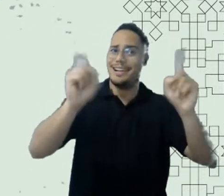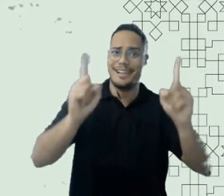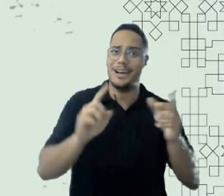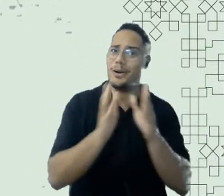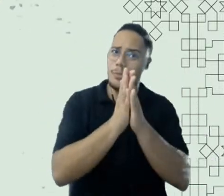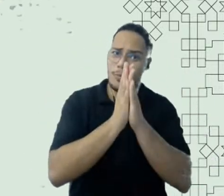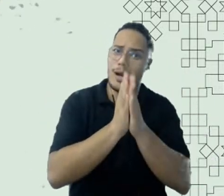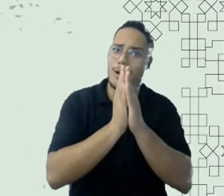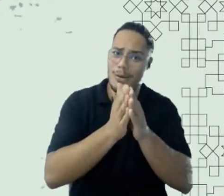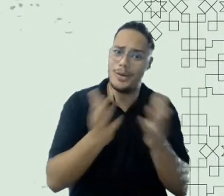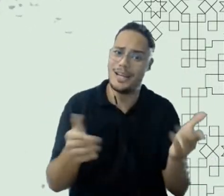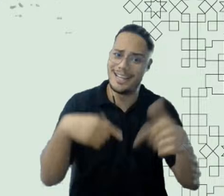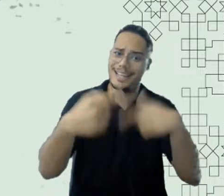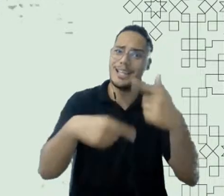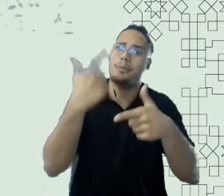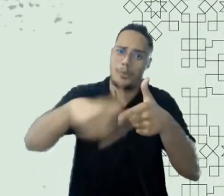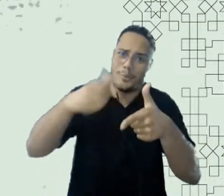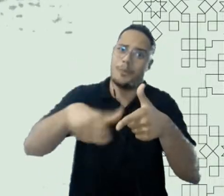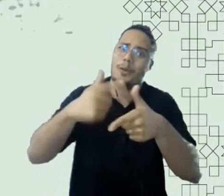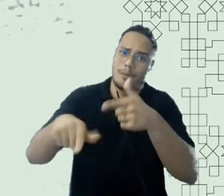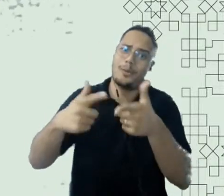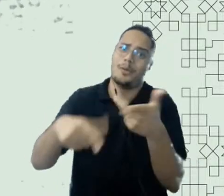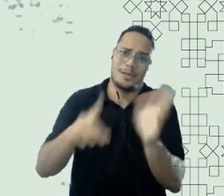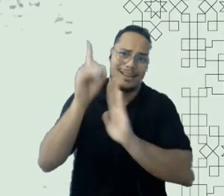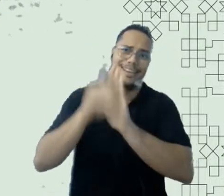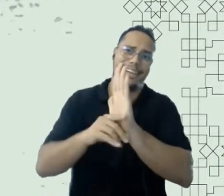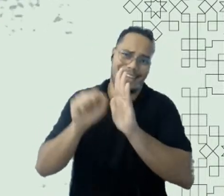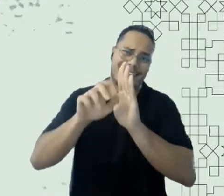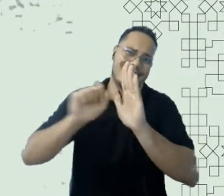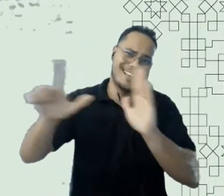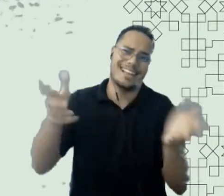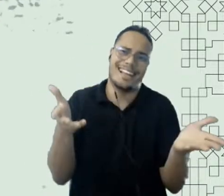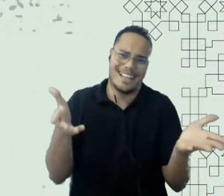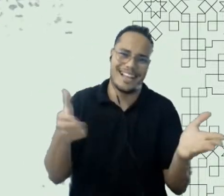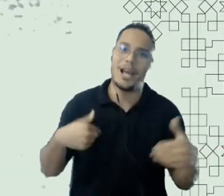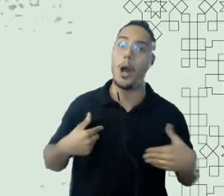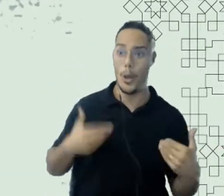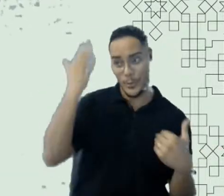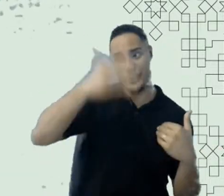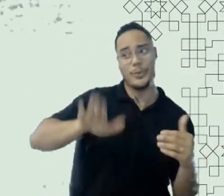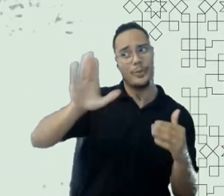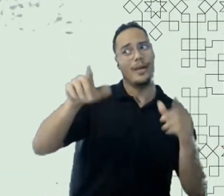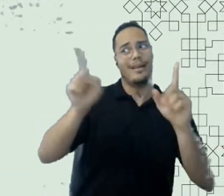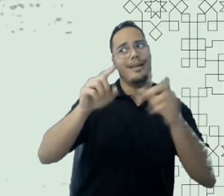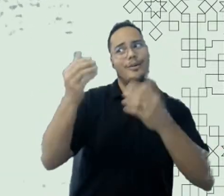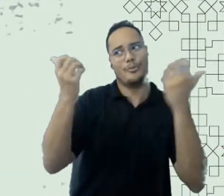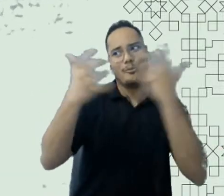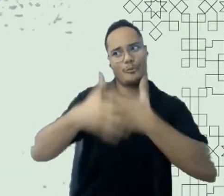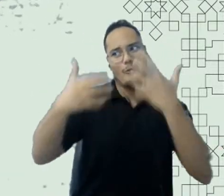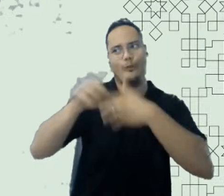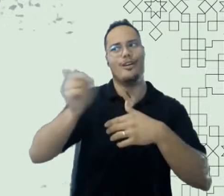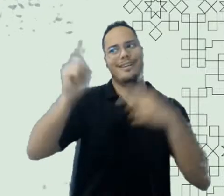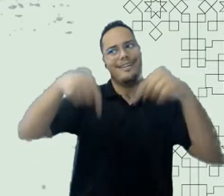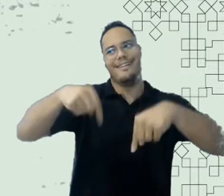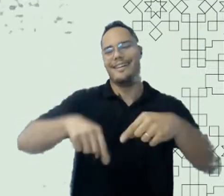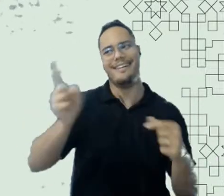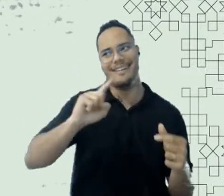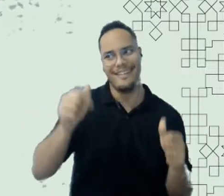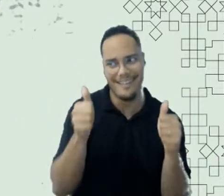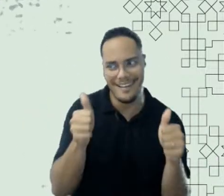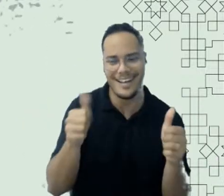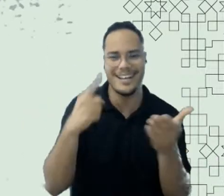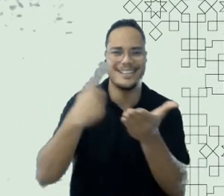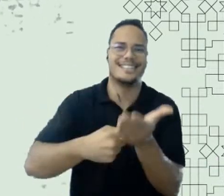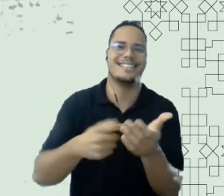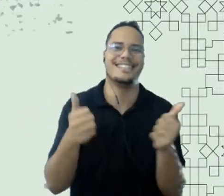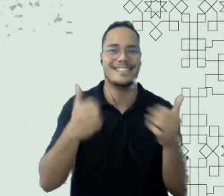won't, we promise we won't. Okay. So thank you again, Séverine. Thanks for everybody, and see you again on Varanda